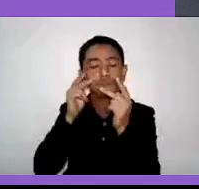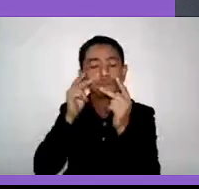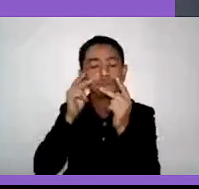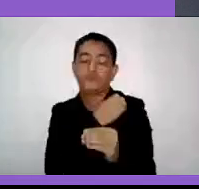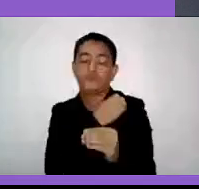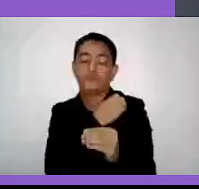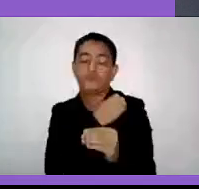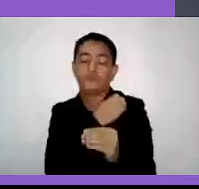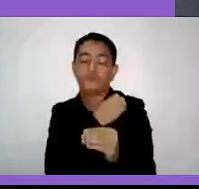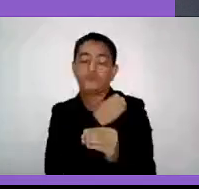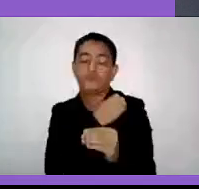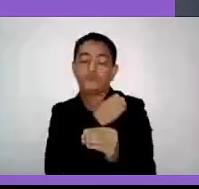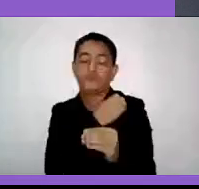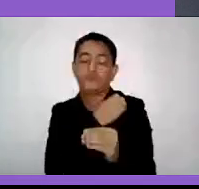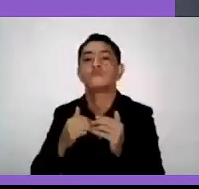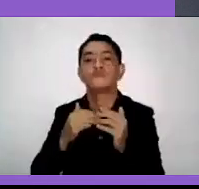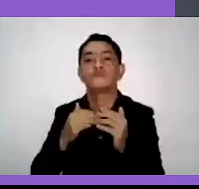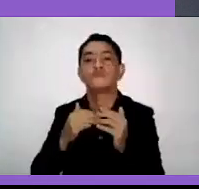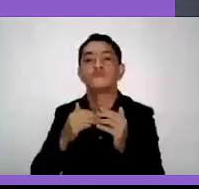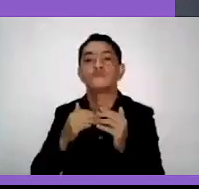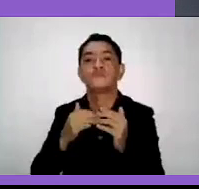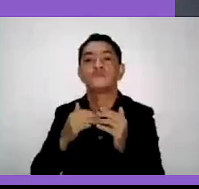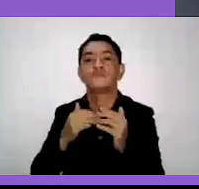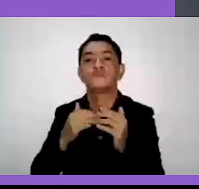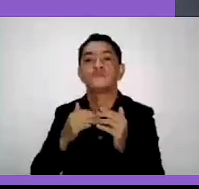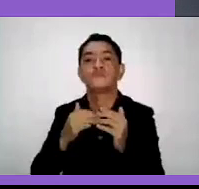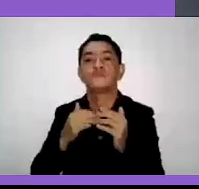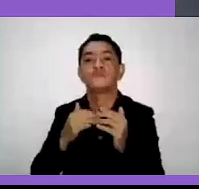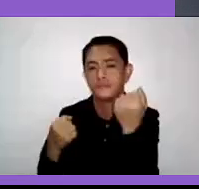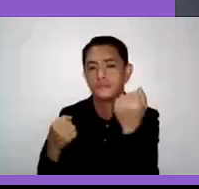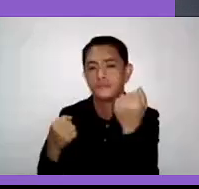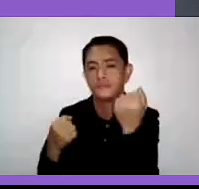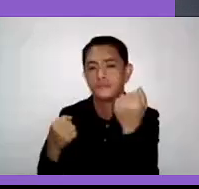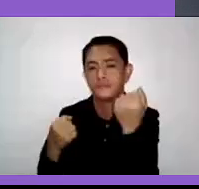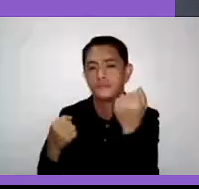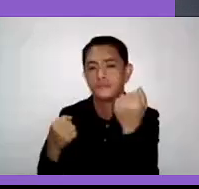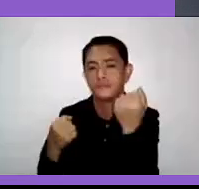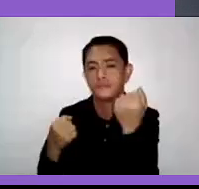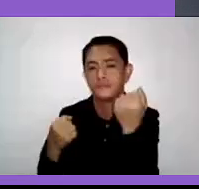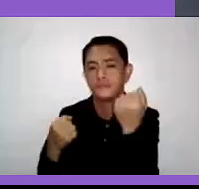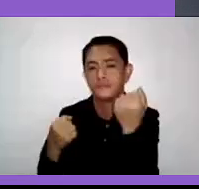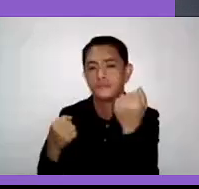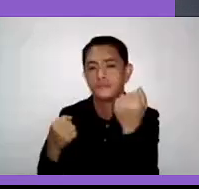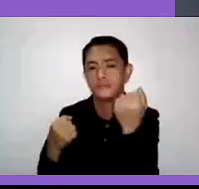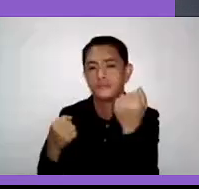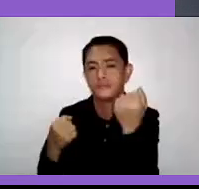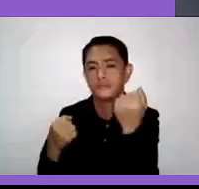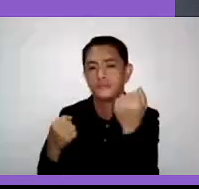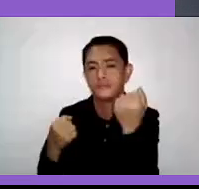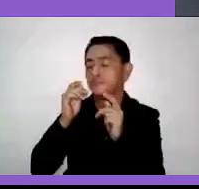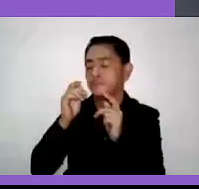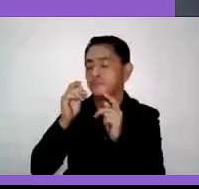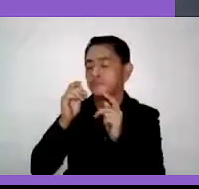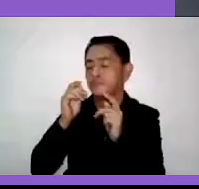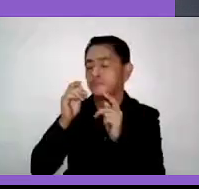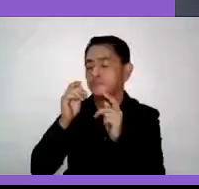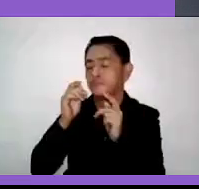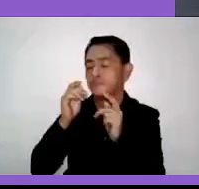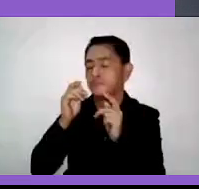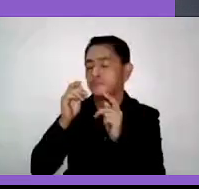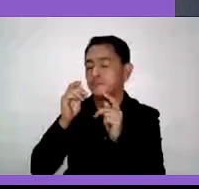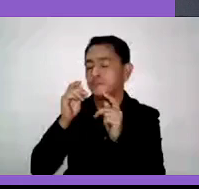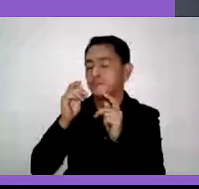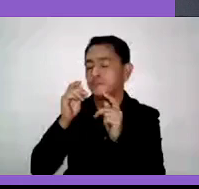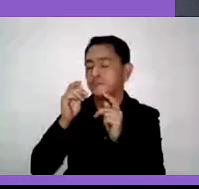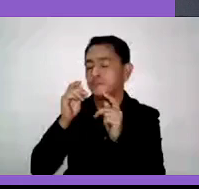extra guidance and support can become our country's main agents of change and progress. With compassion, patience,